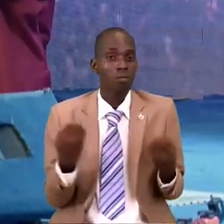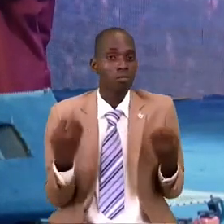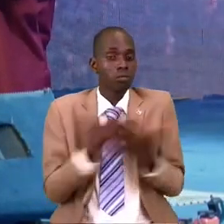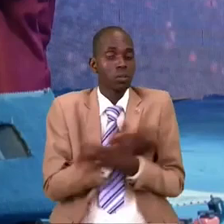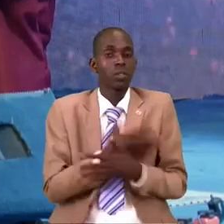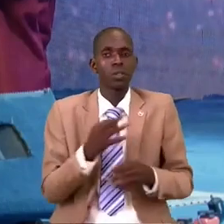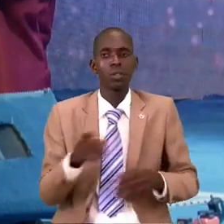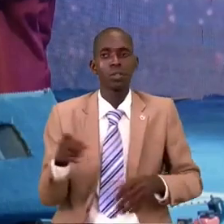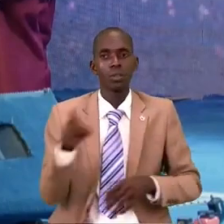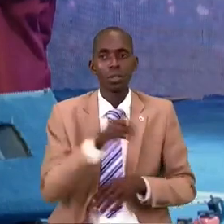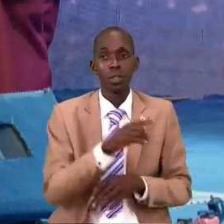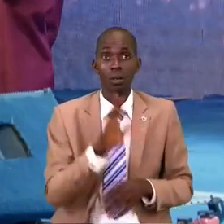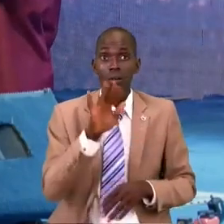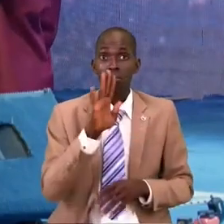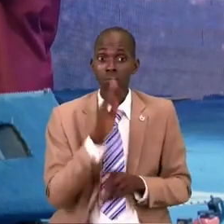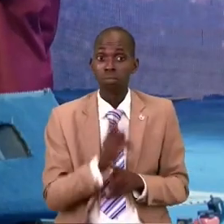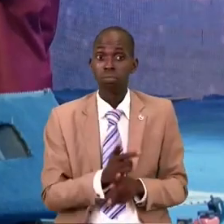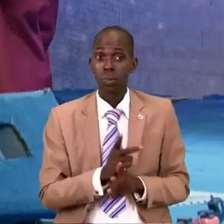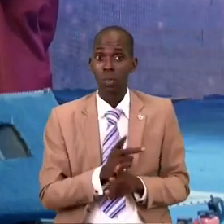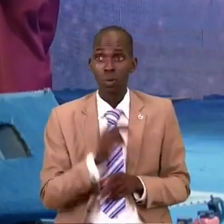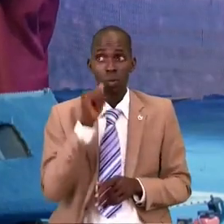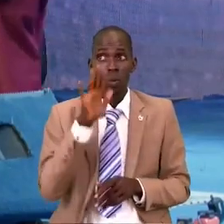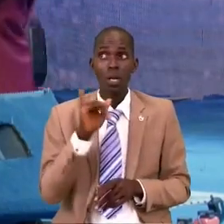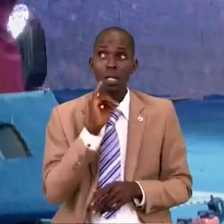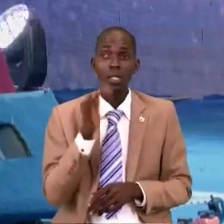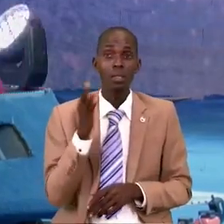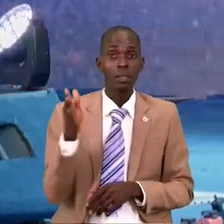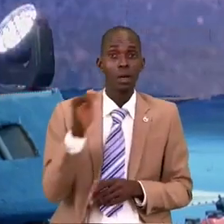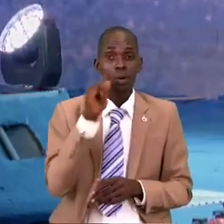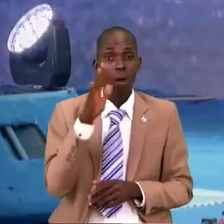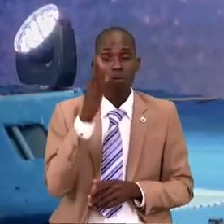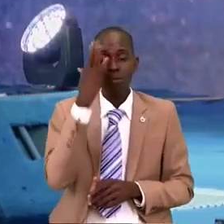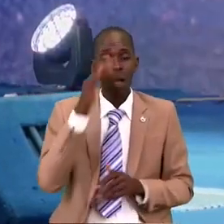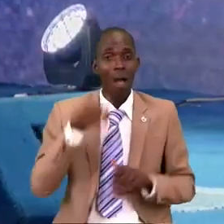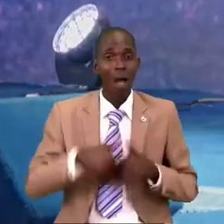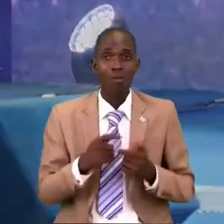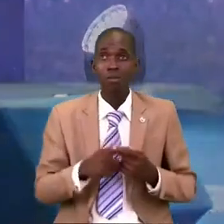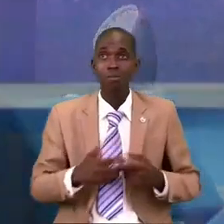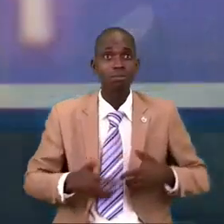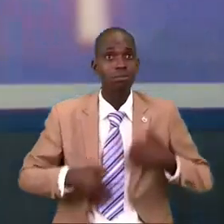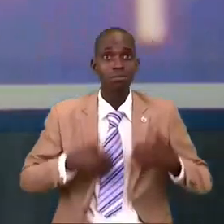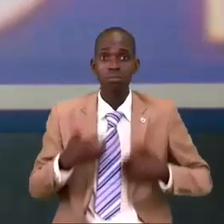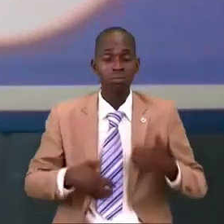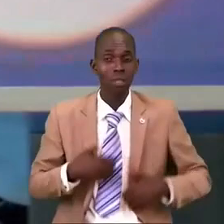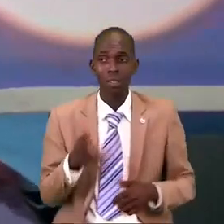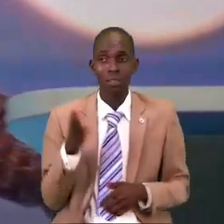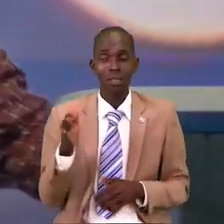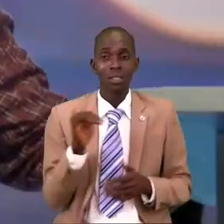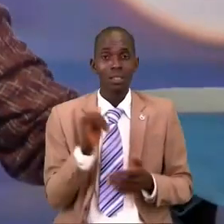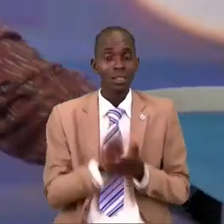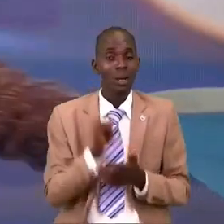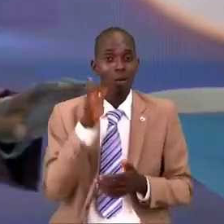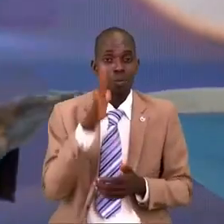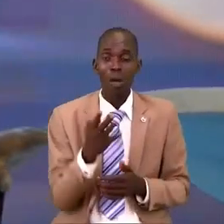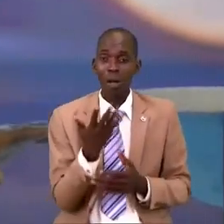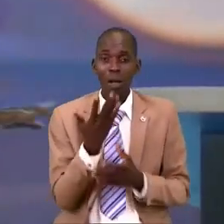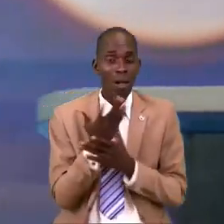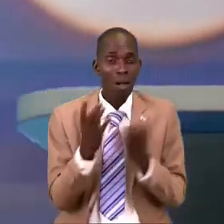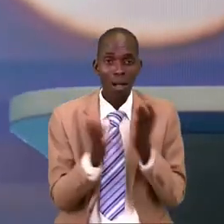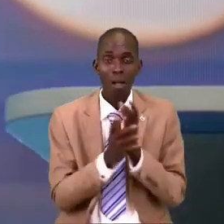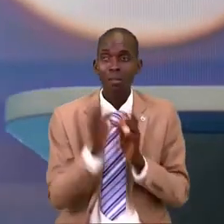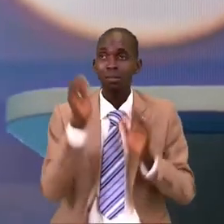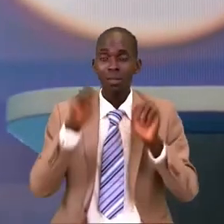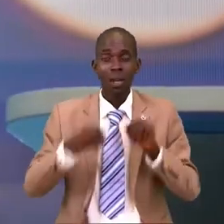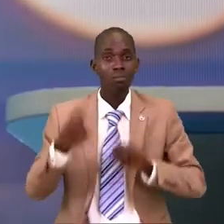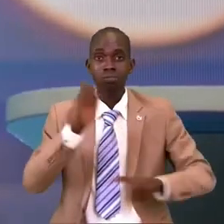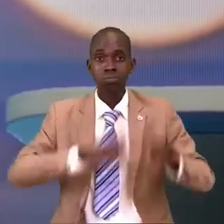there's acid on her tongue. And when she speaks to you, the acid will burn you up. But now